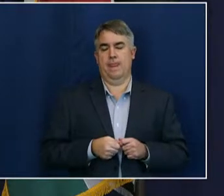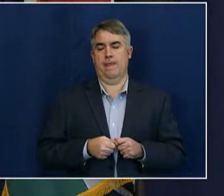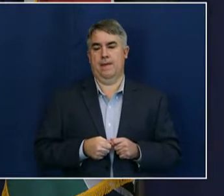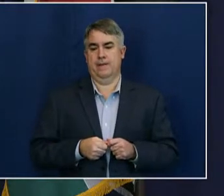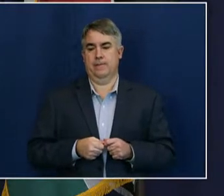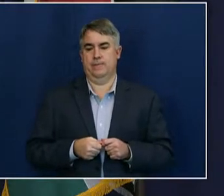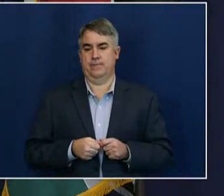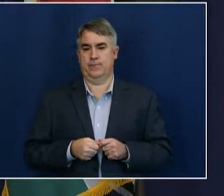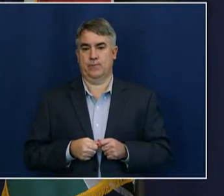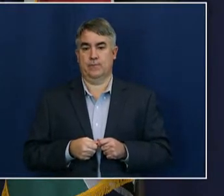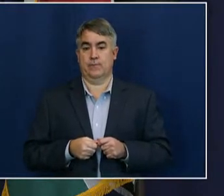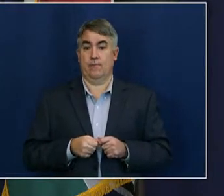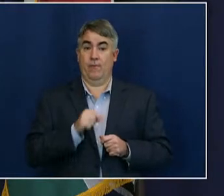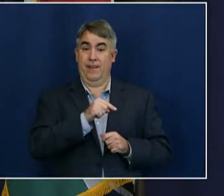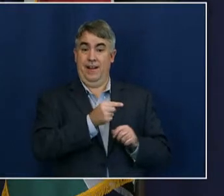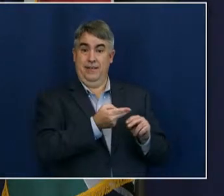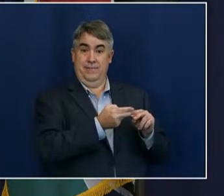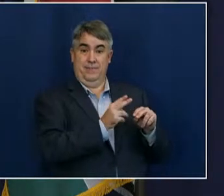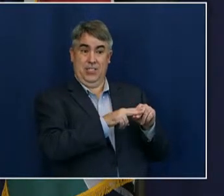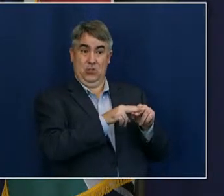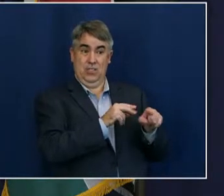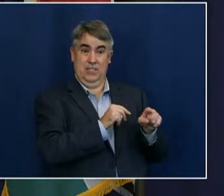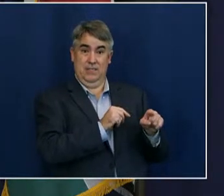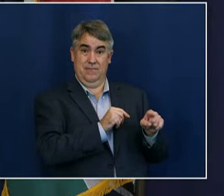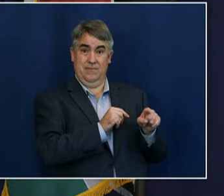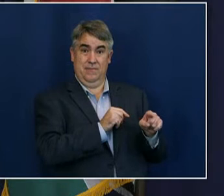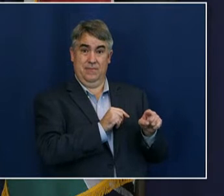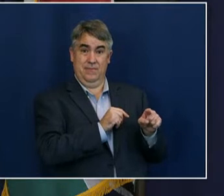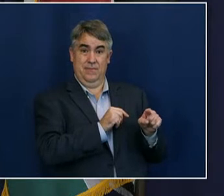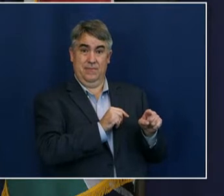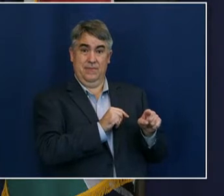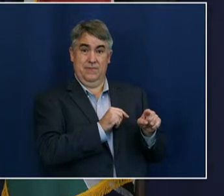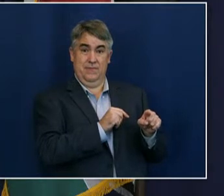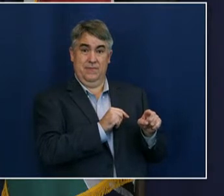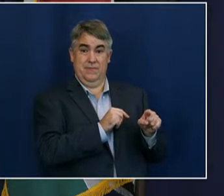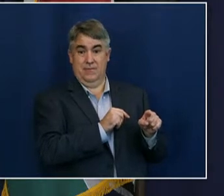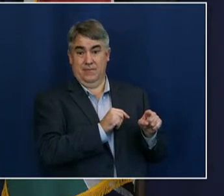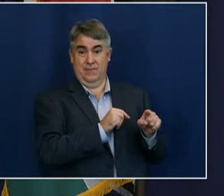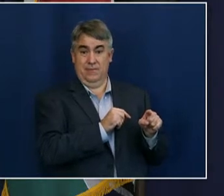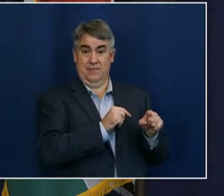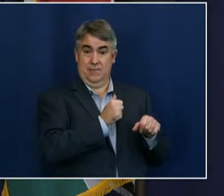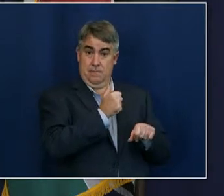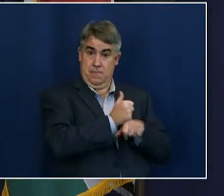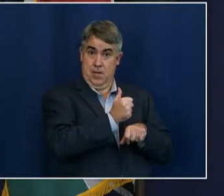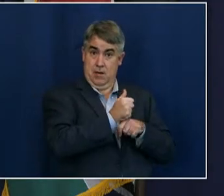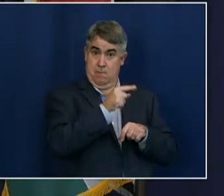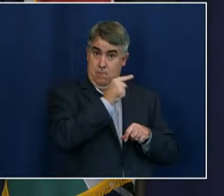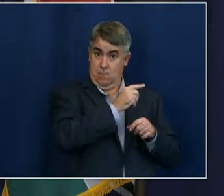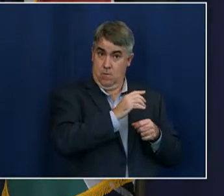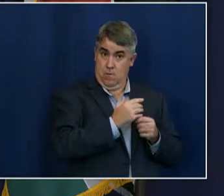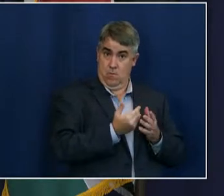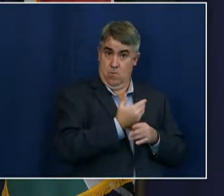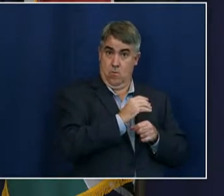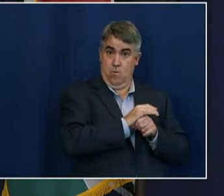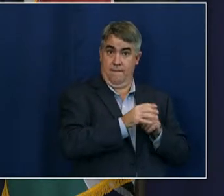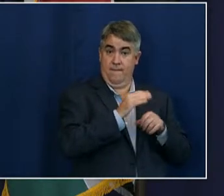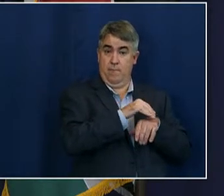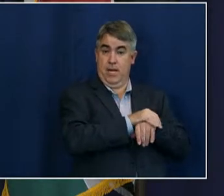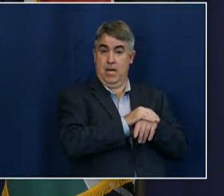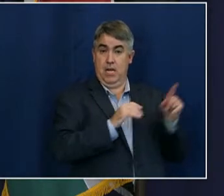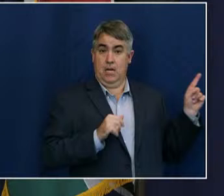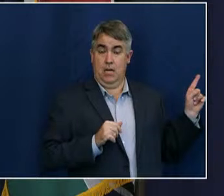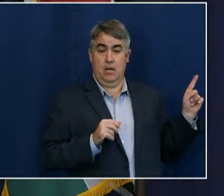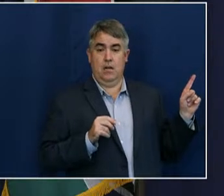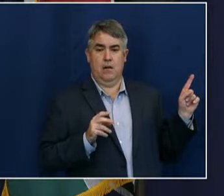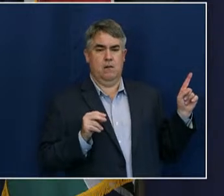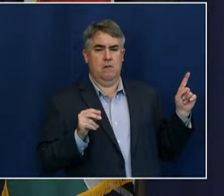The increase is not being impacted by B117 because those numbers are very small. So just as